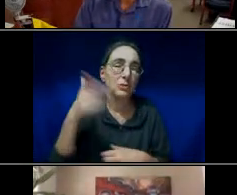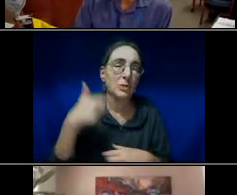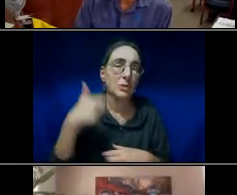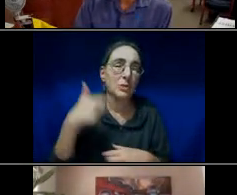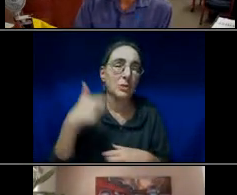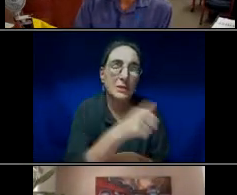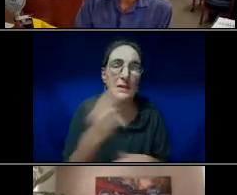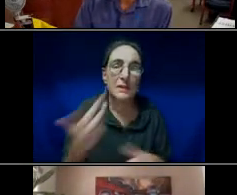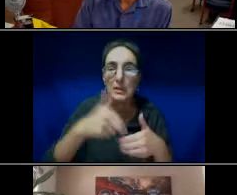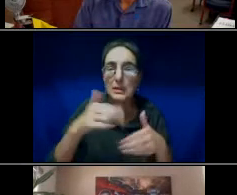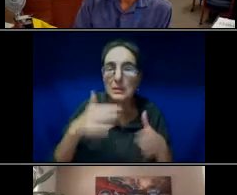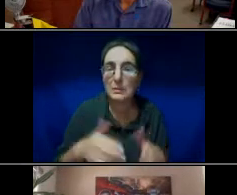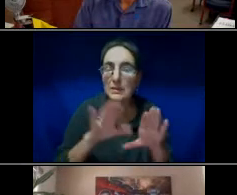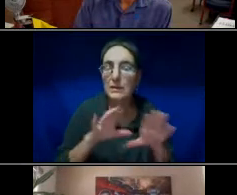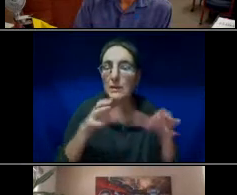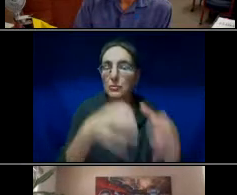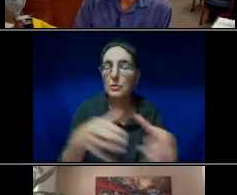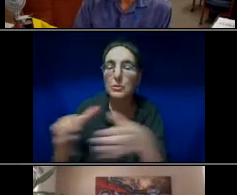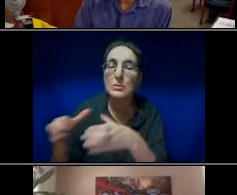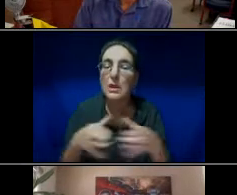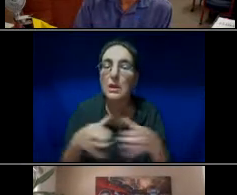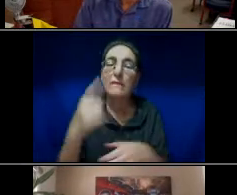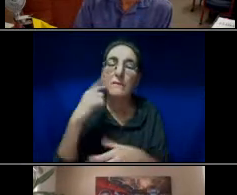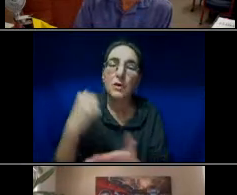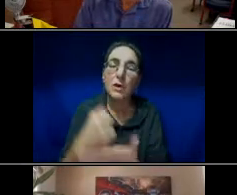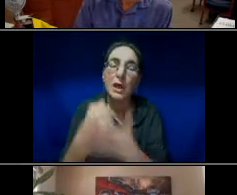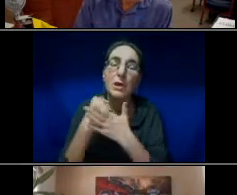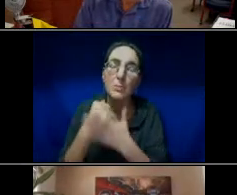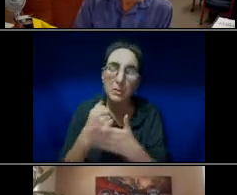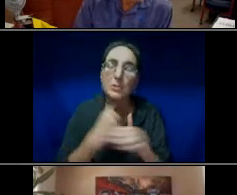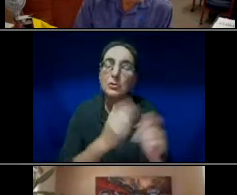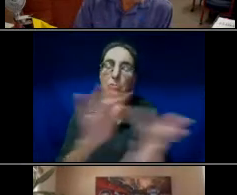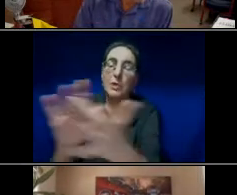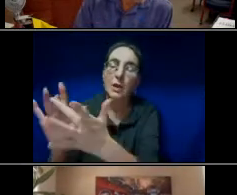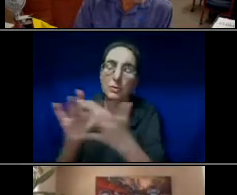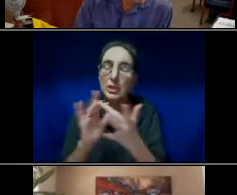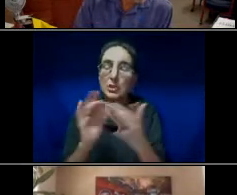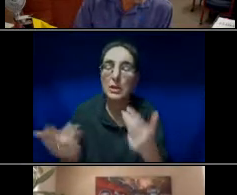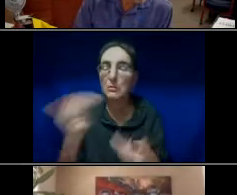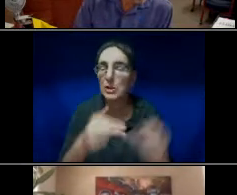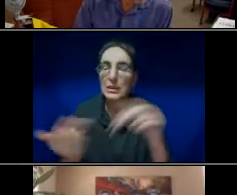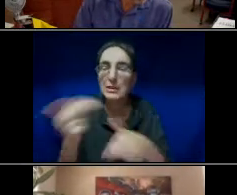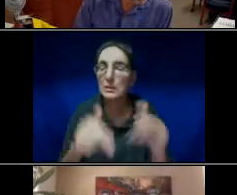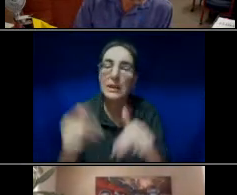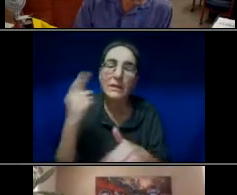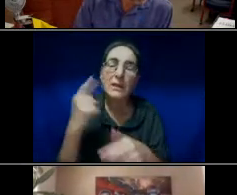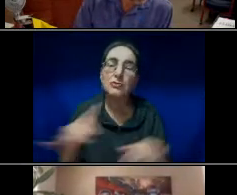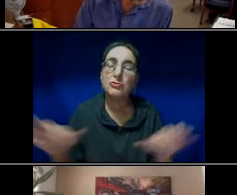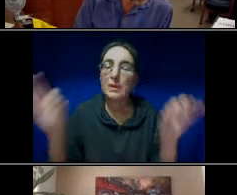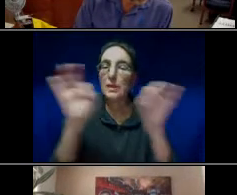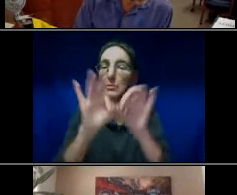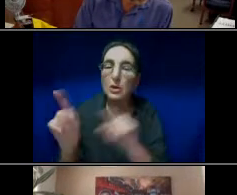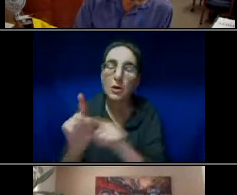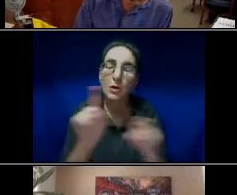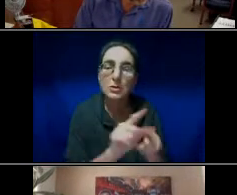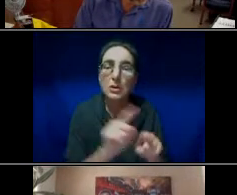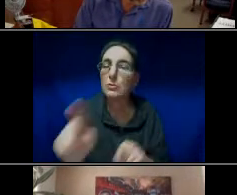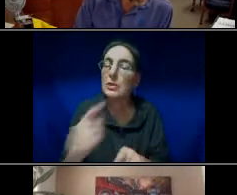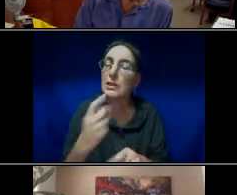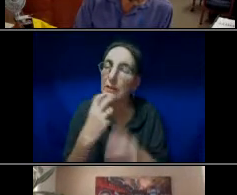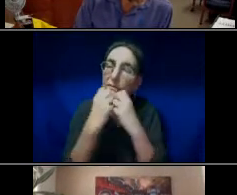and the groups for helping do outreach and participate in it. I think that's really important. It shows that we value their time and their